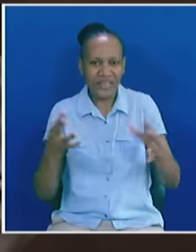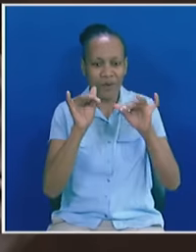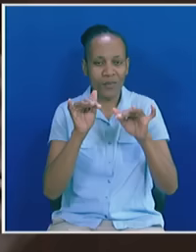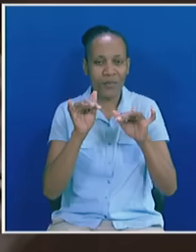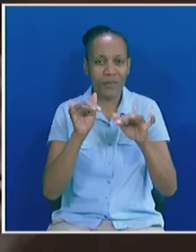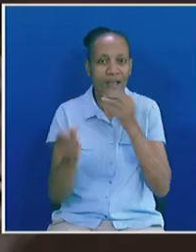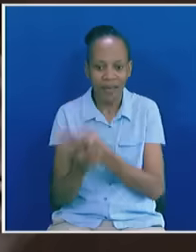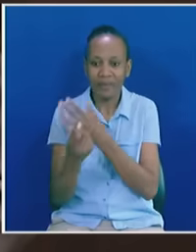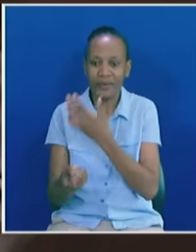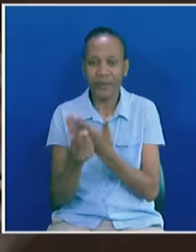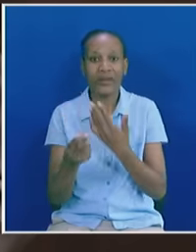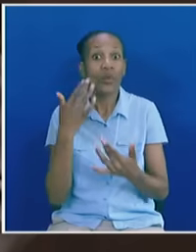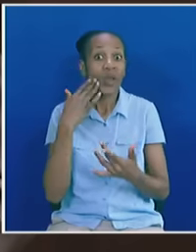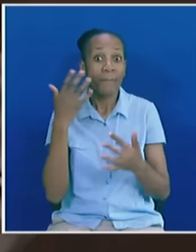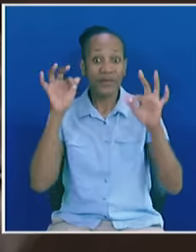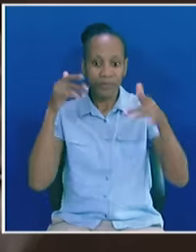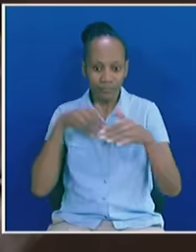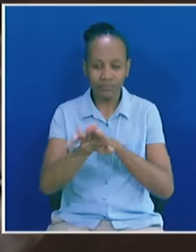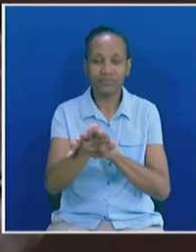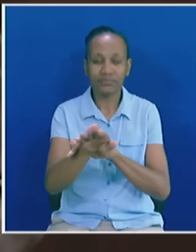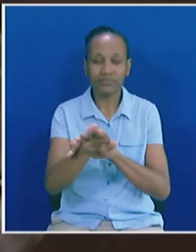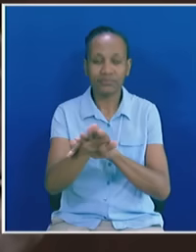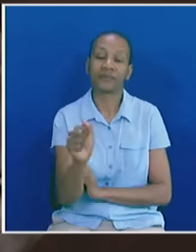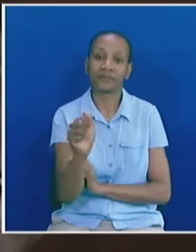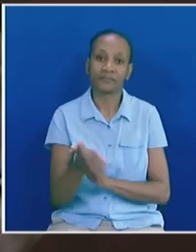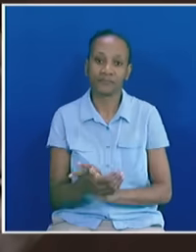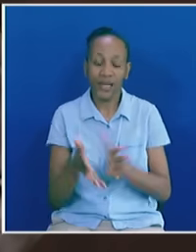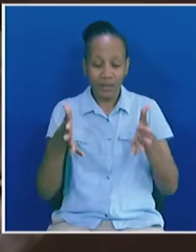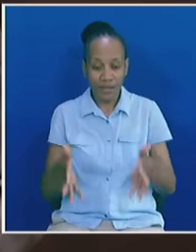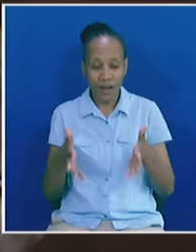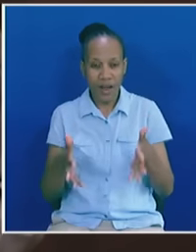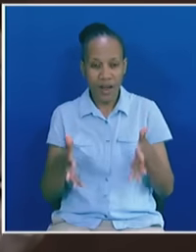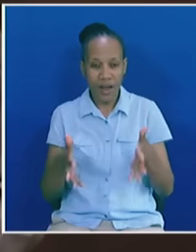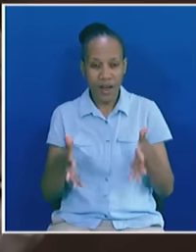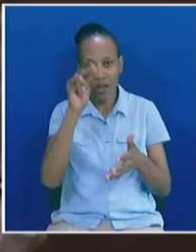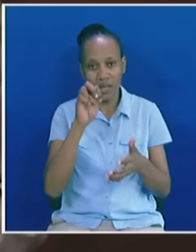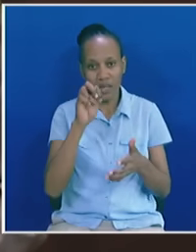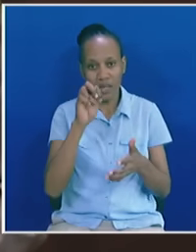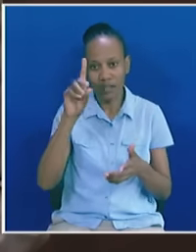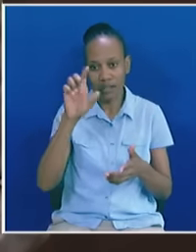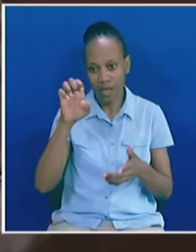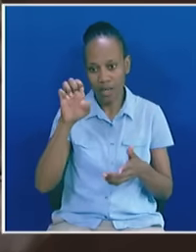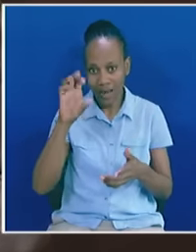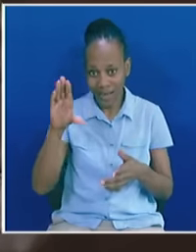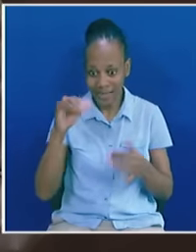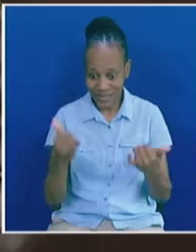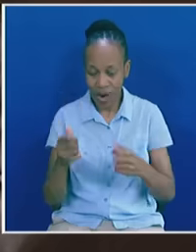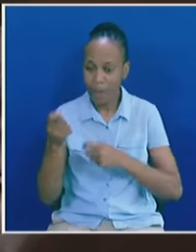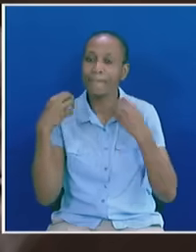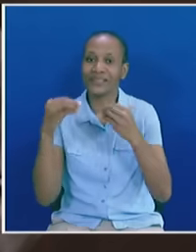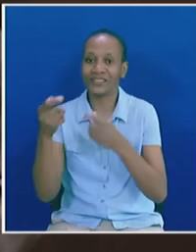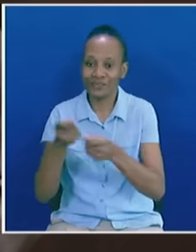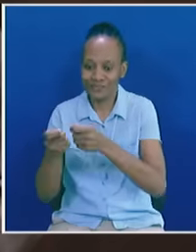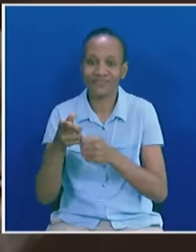managed border. Legislation to that effect is now at NEDLAC, and we urge all stakeholders to